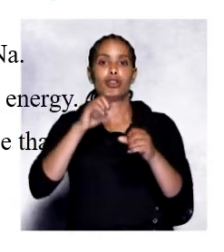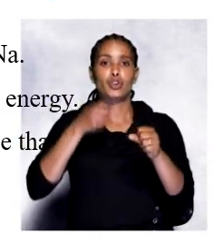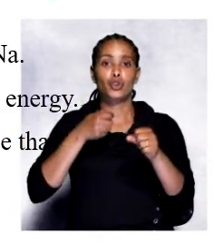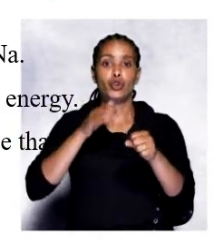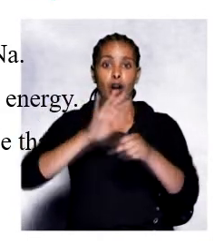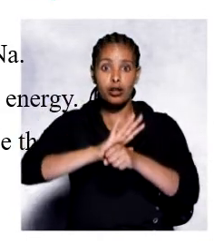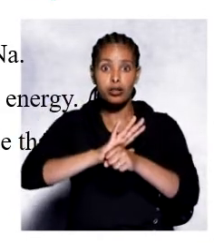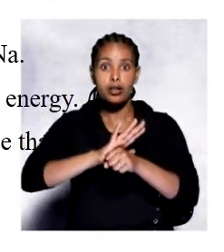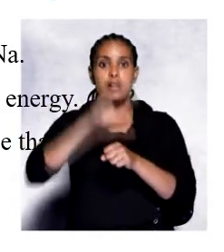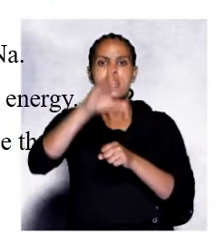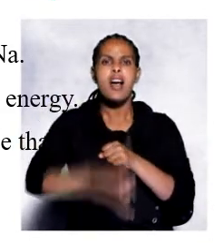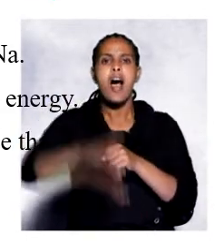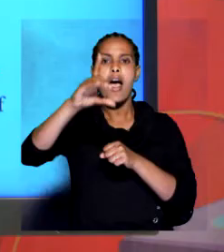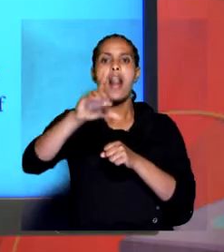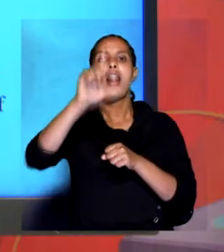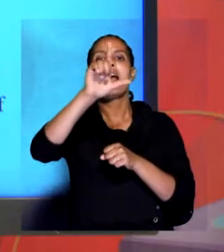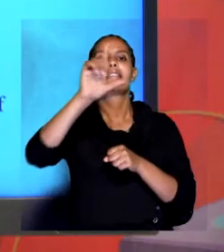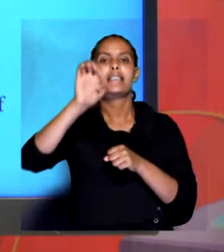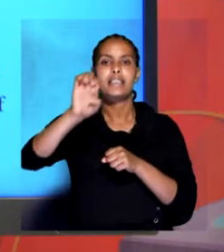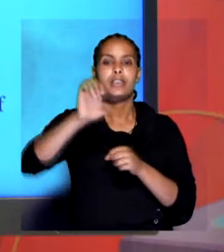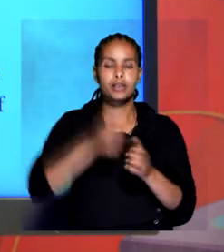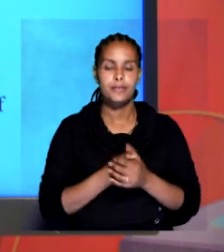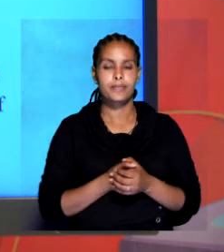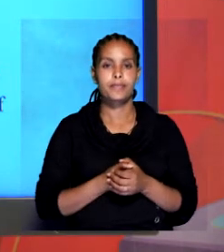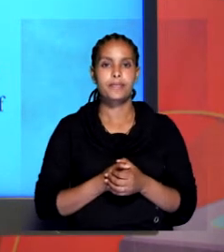the higher in the lattice energy.